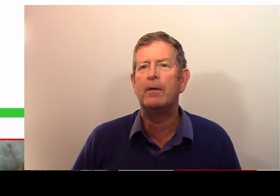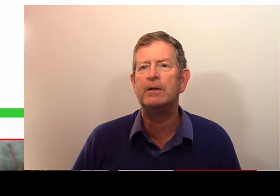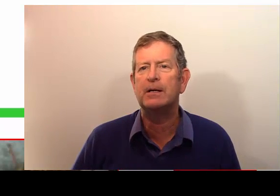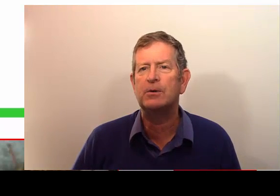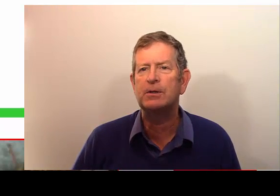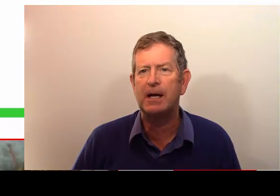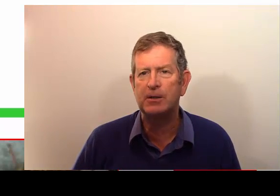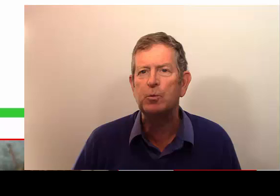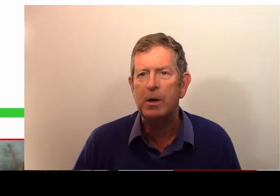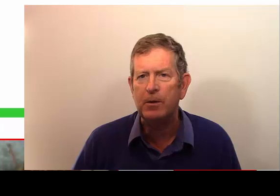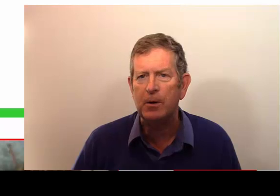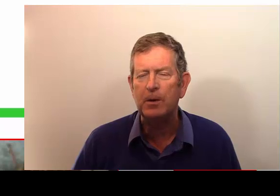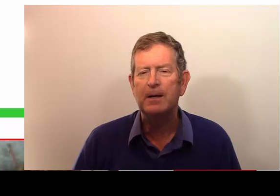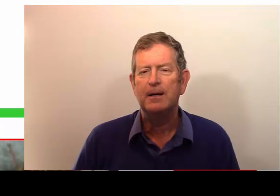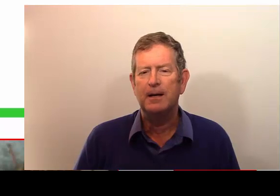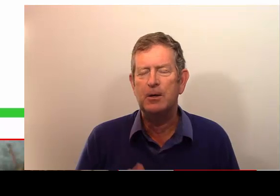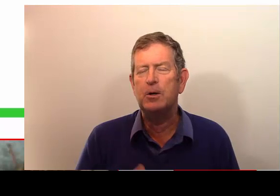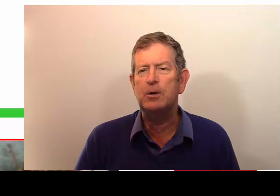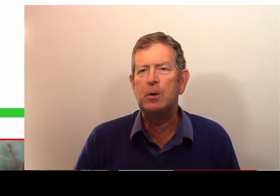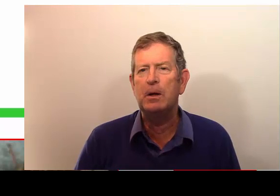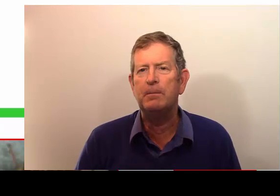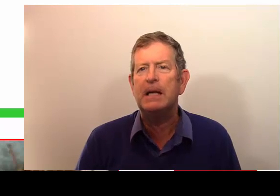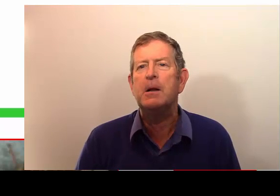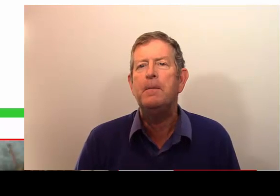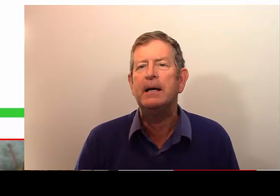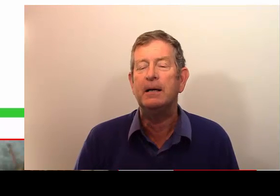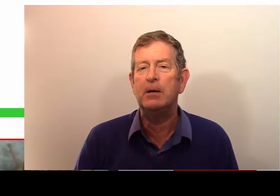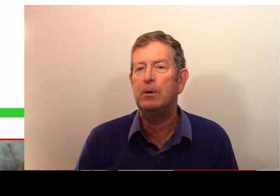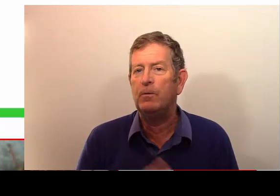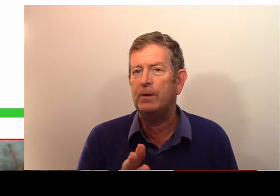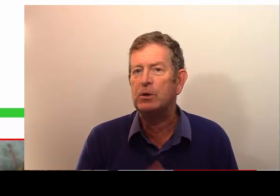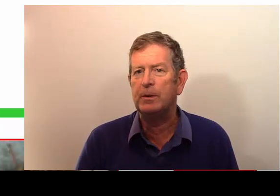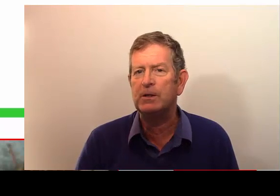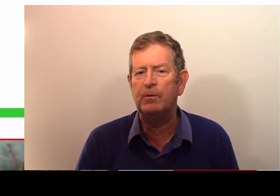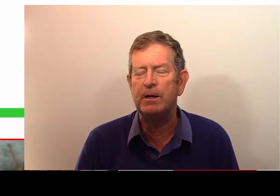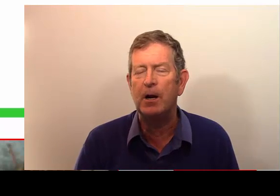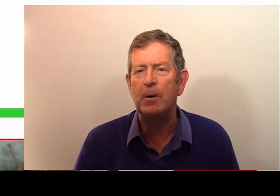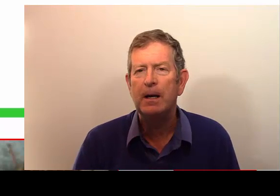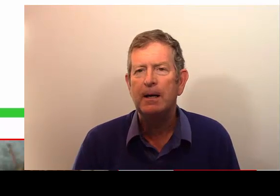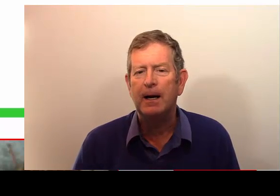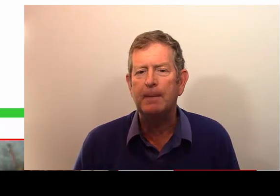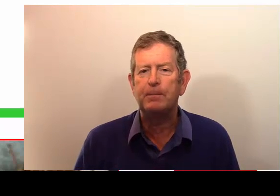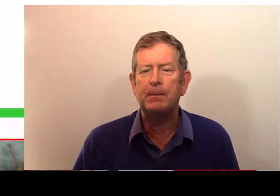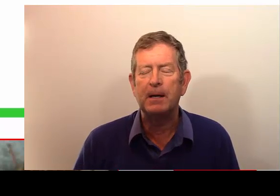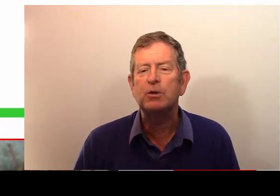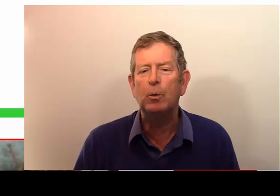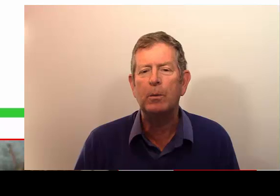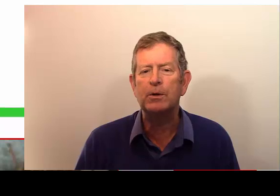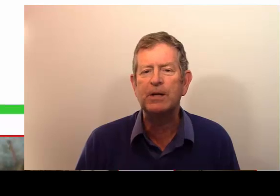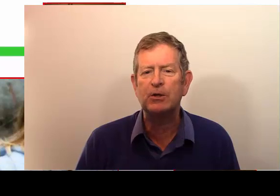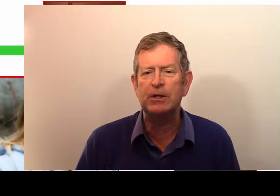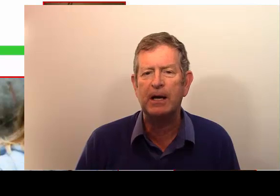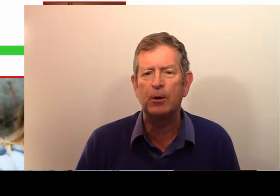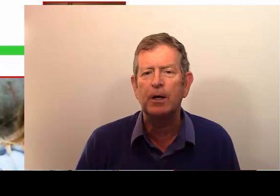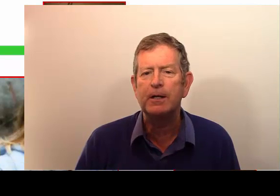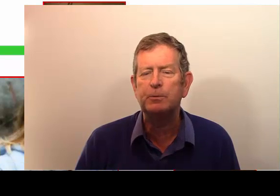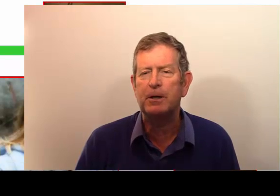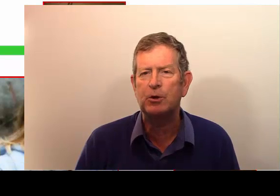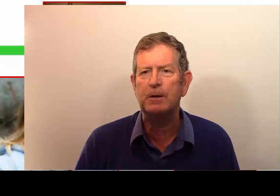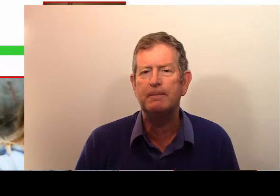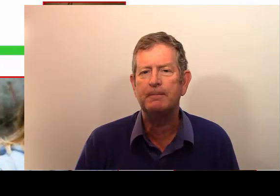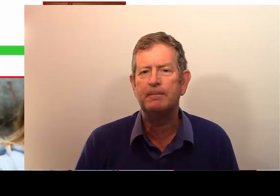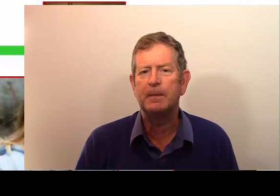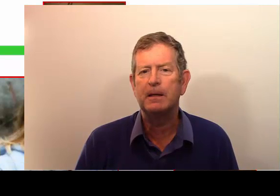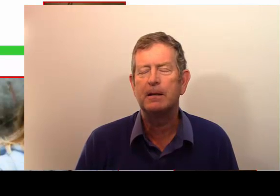going to do all of these exercises with you. You can do them independently when you finish with this video. But let's do one more section together. Look at